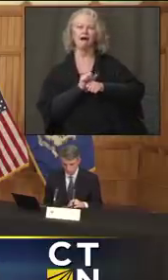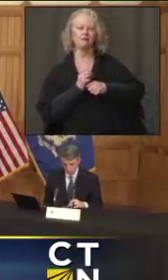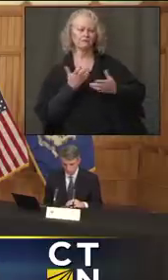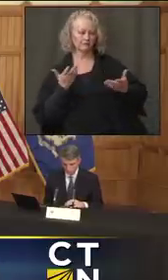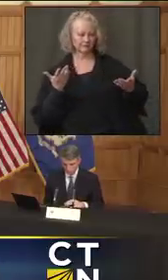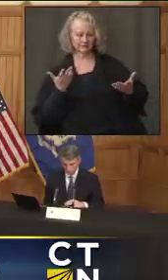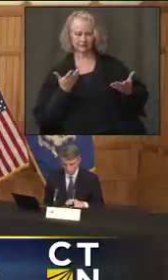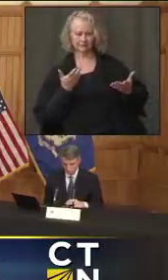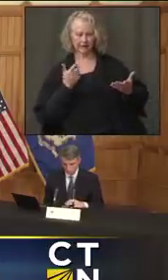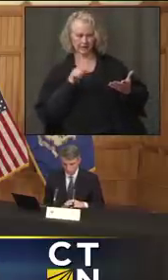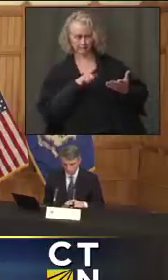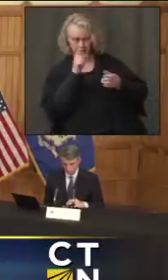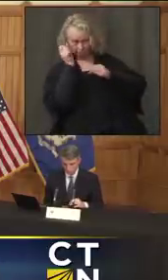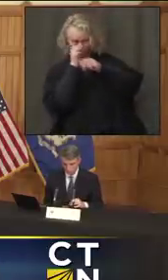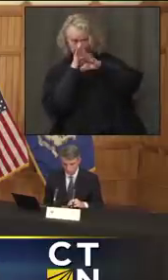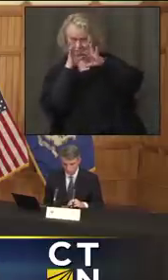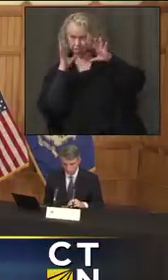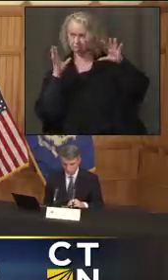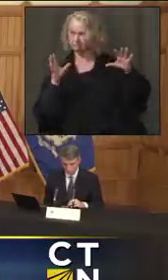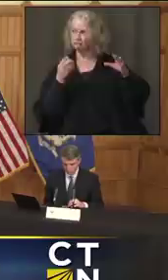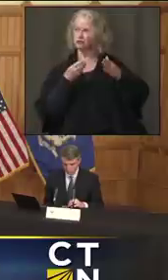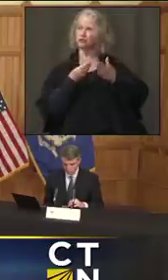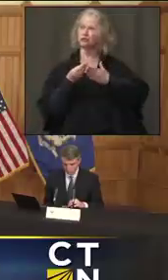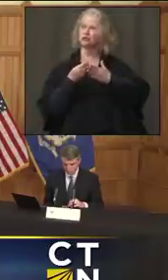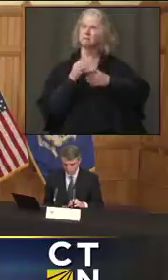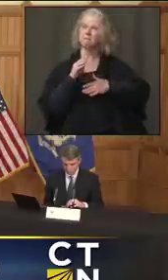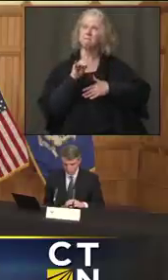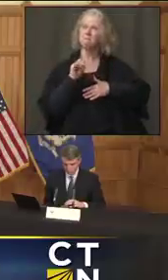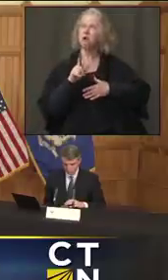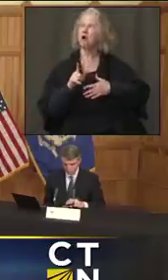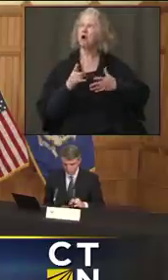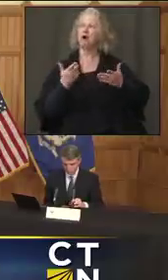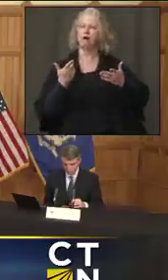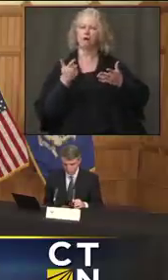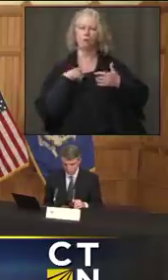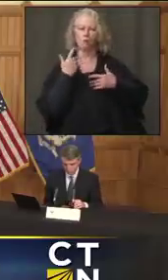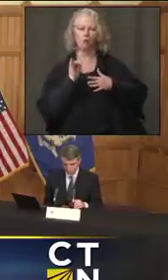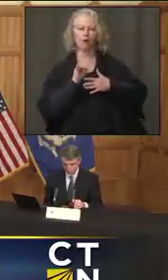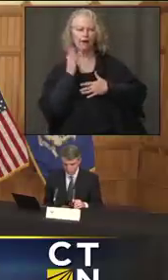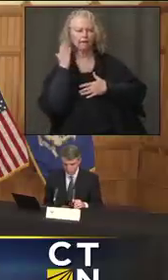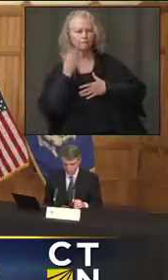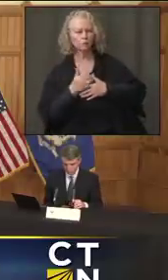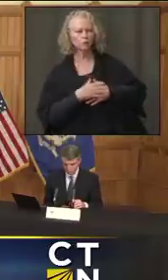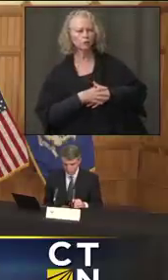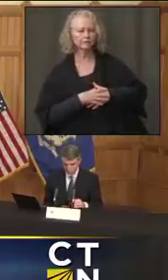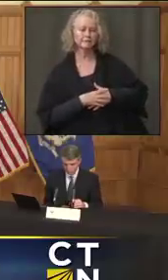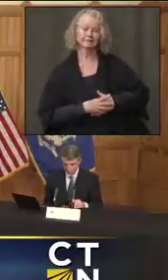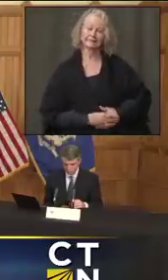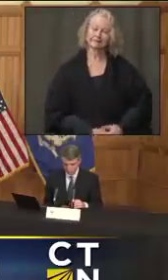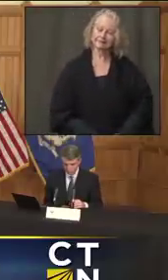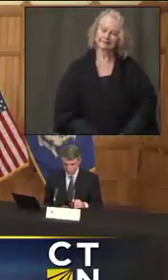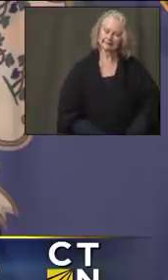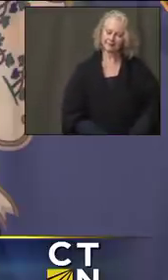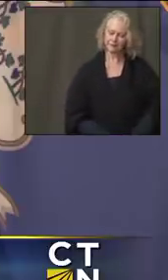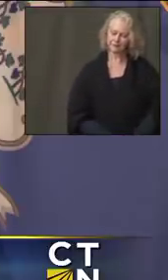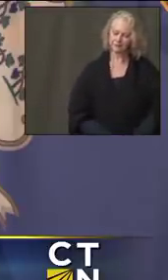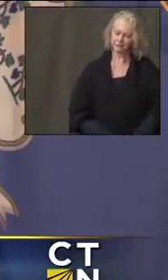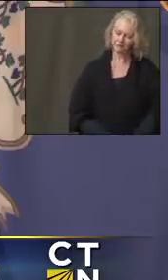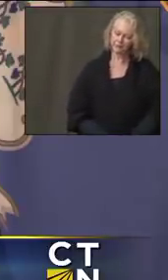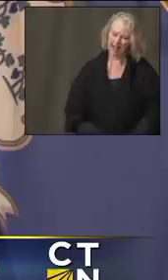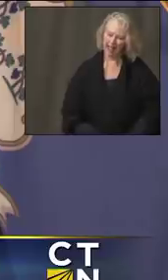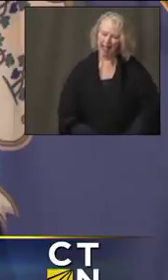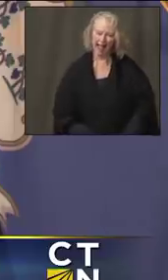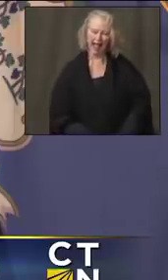envision the future of shopping malls and retail in Connecticut? Well, I'm going to punt this over to